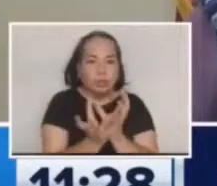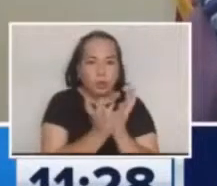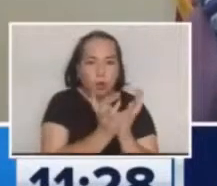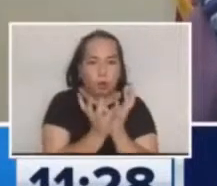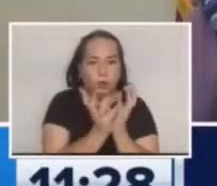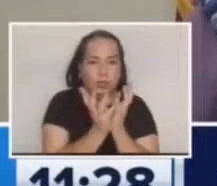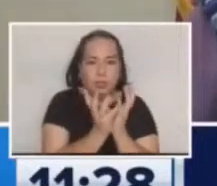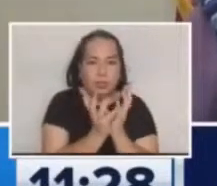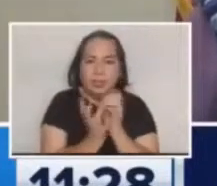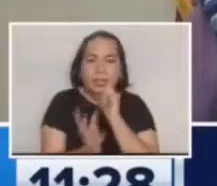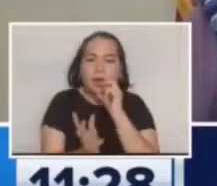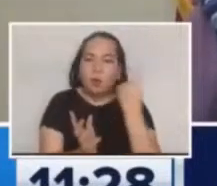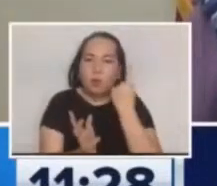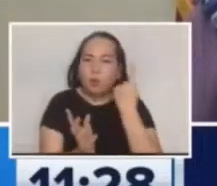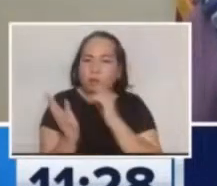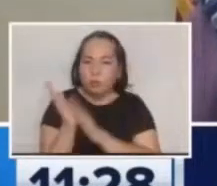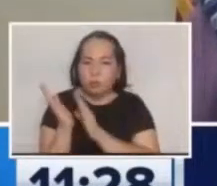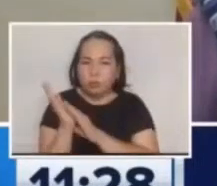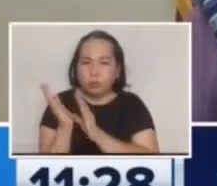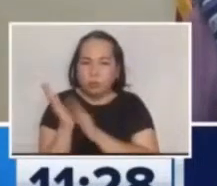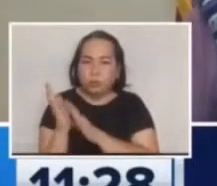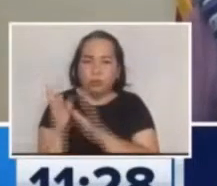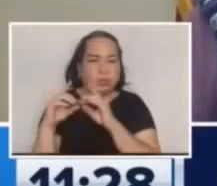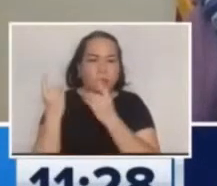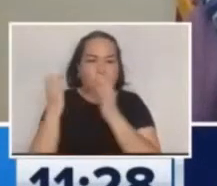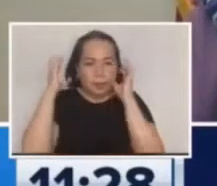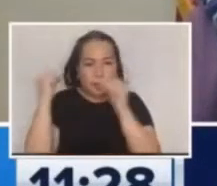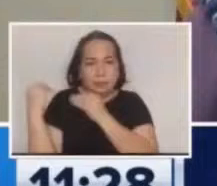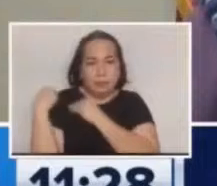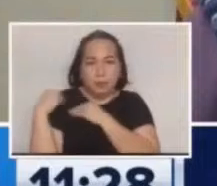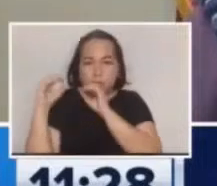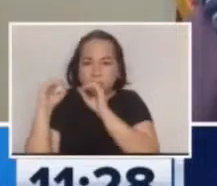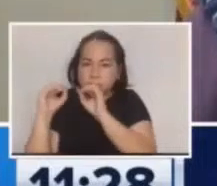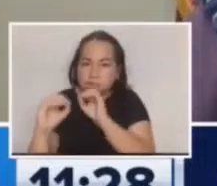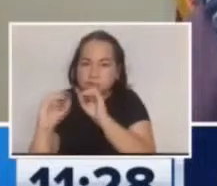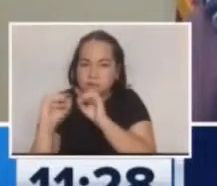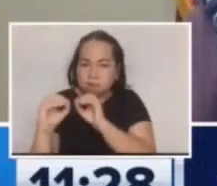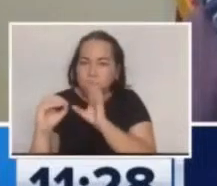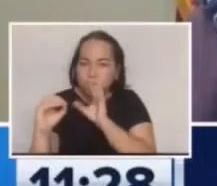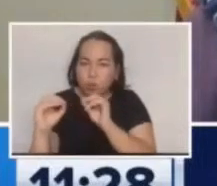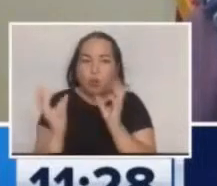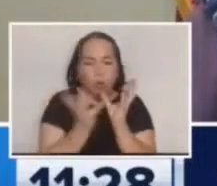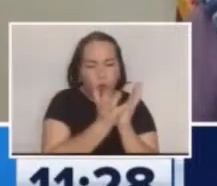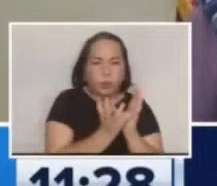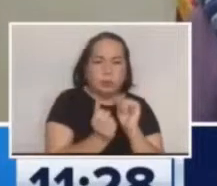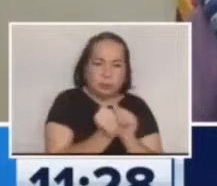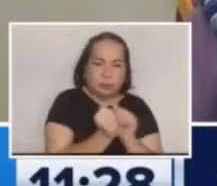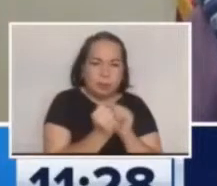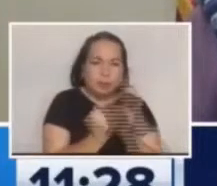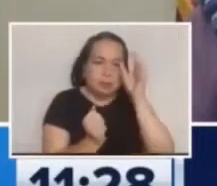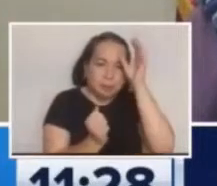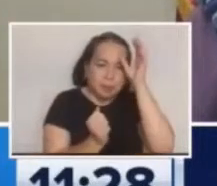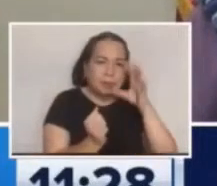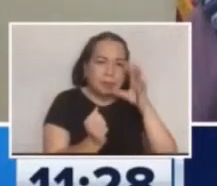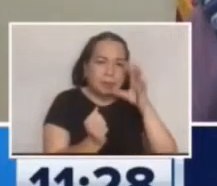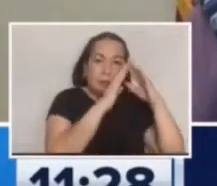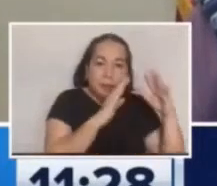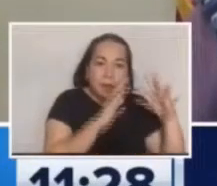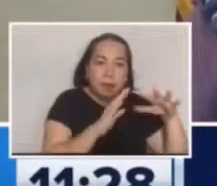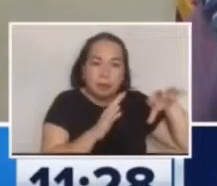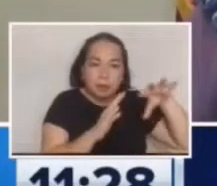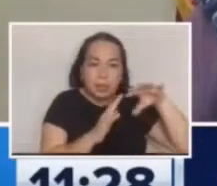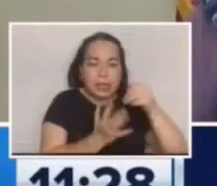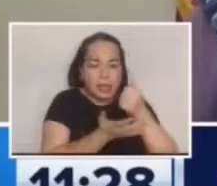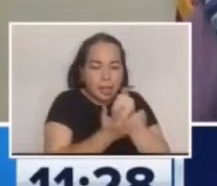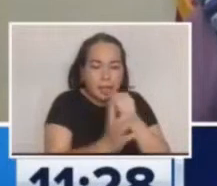ang civil society organizations dahil St. Martin may mga civil society organizations na sila ay